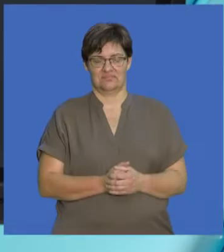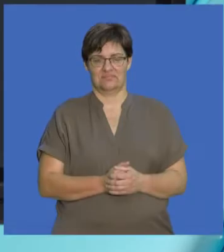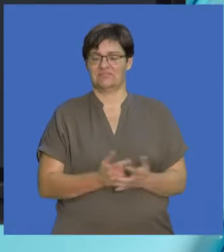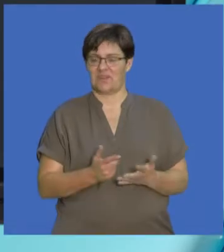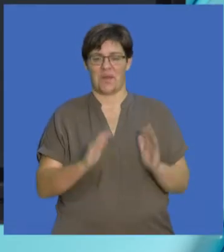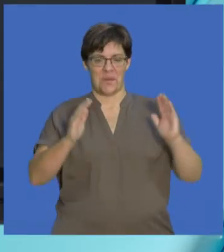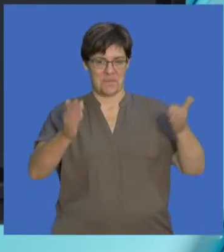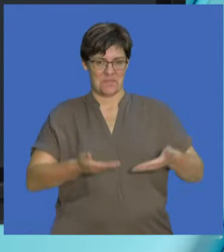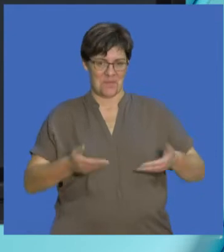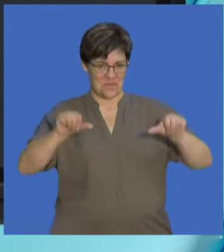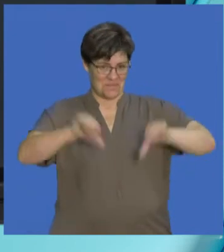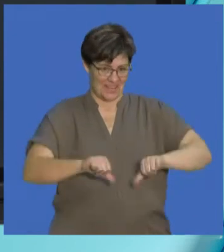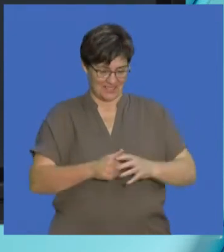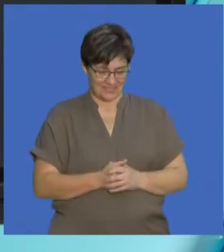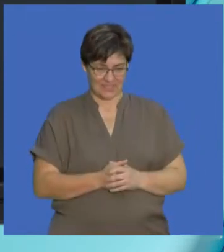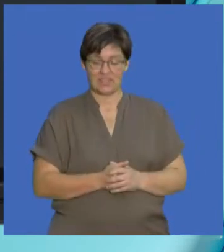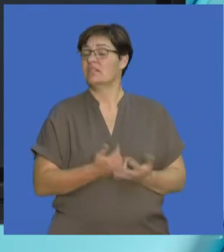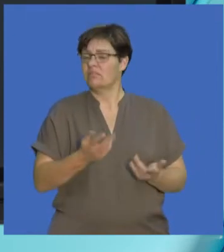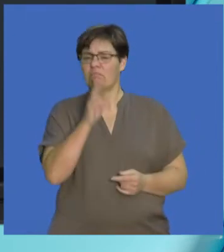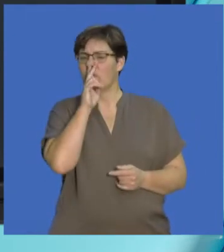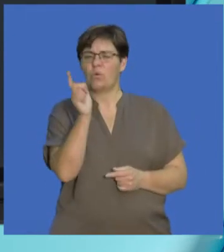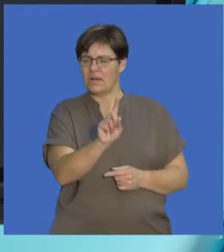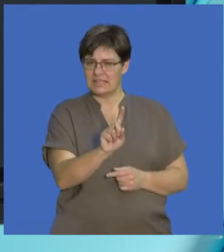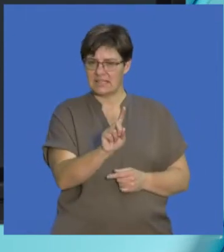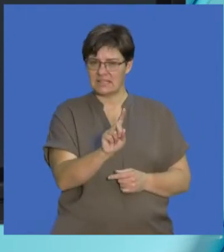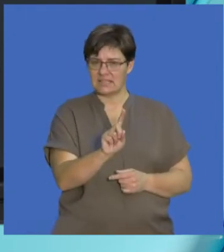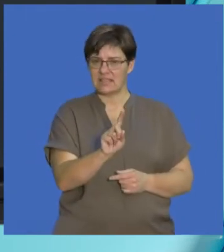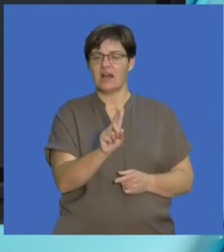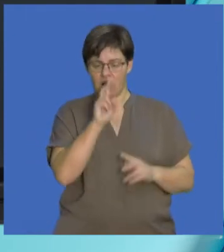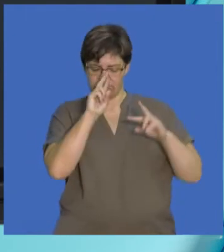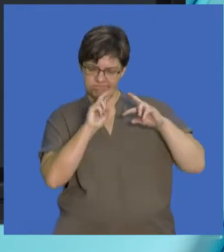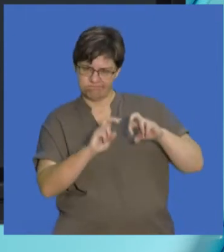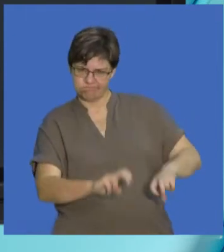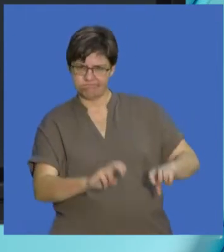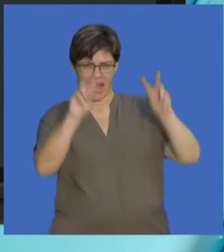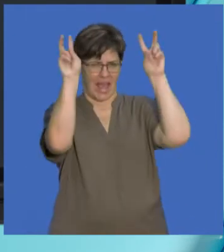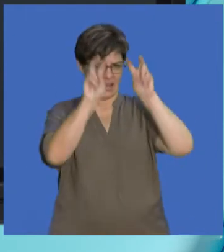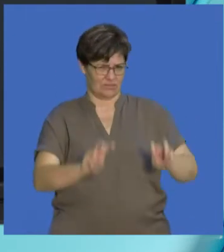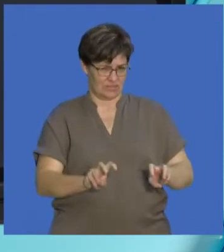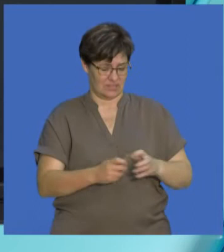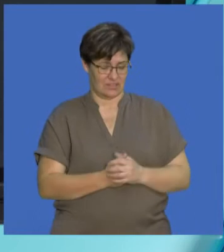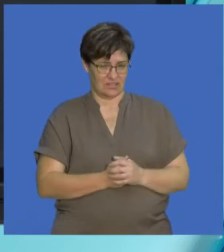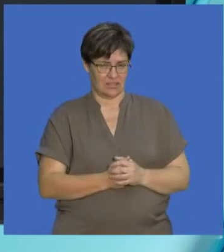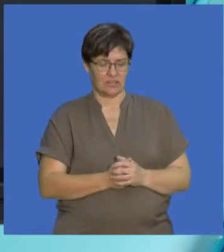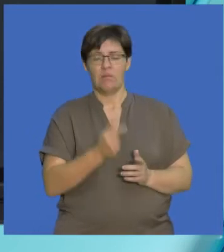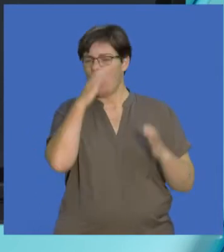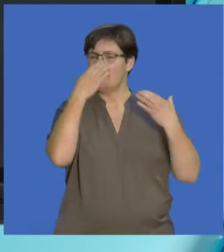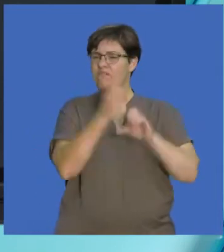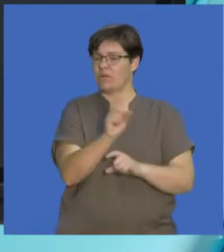Welcome back to our second segment. We're still looking at you know, exploring electricity, but now we want to focus our attention